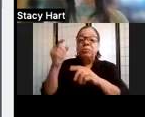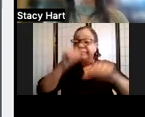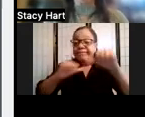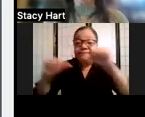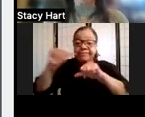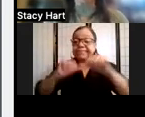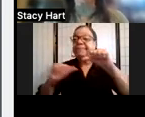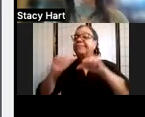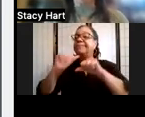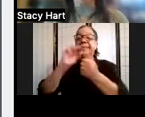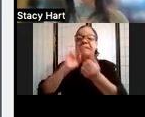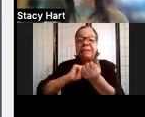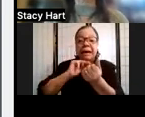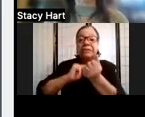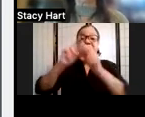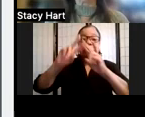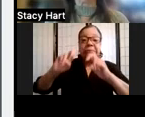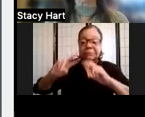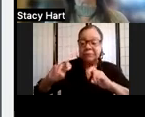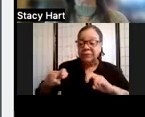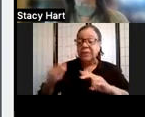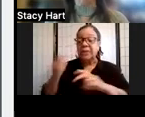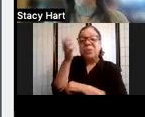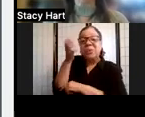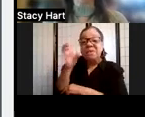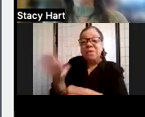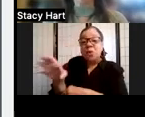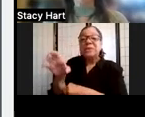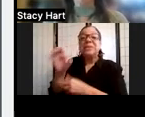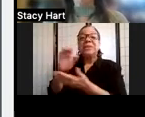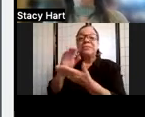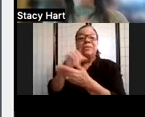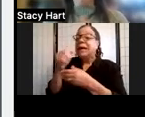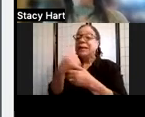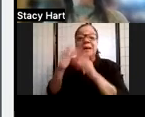were forced, there was forced sterilization.